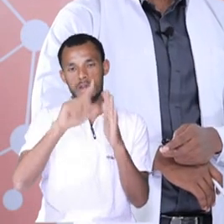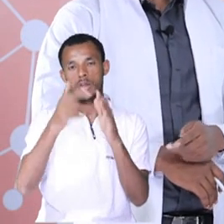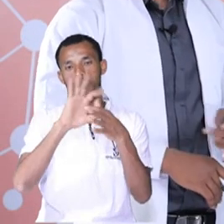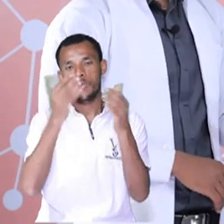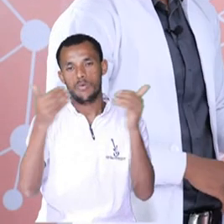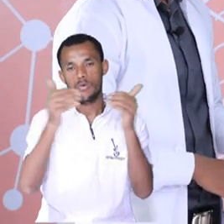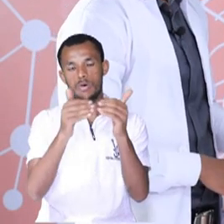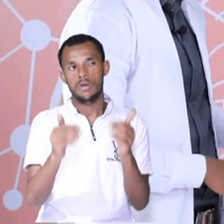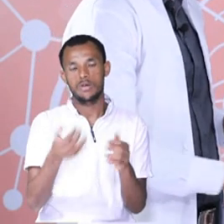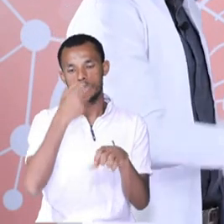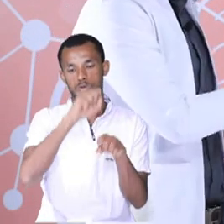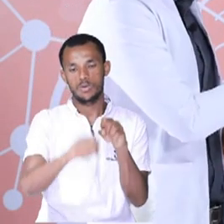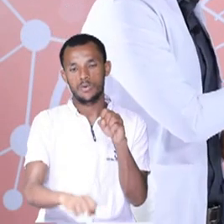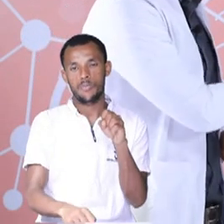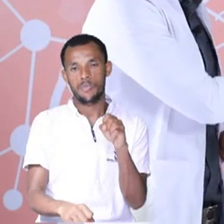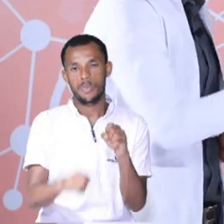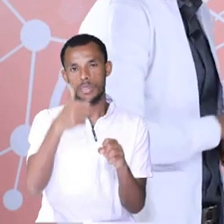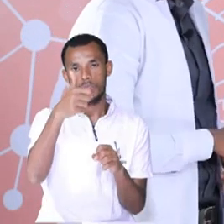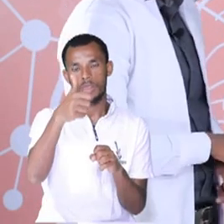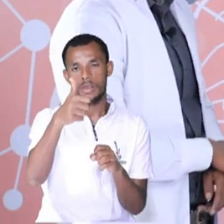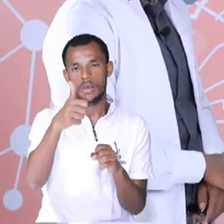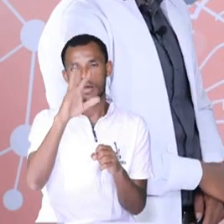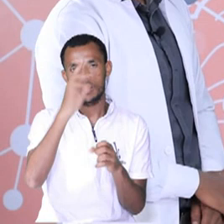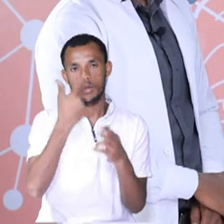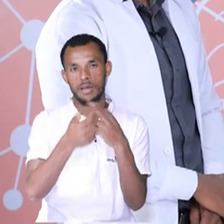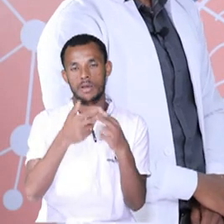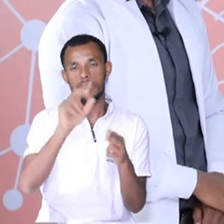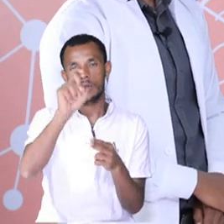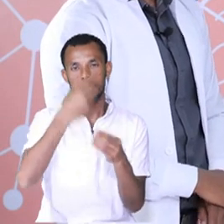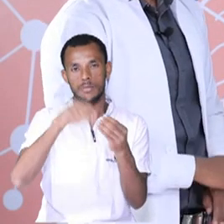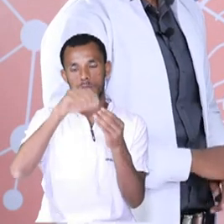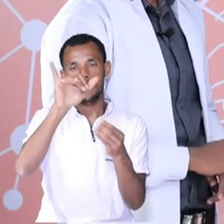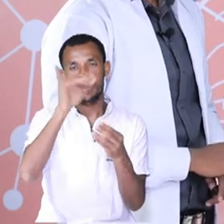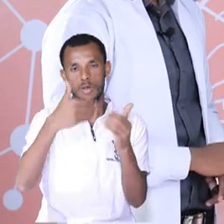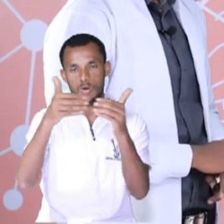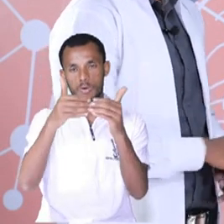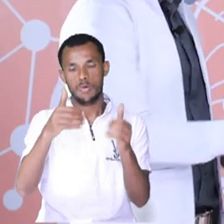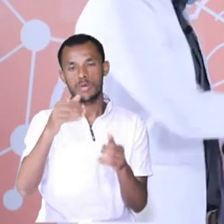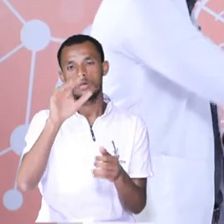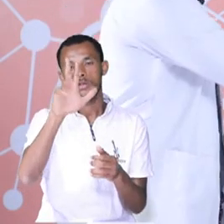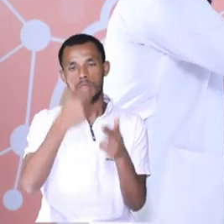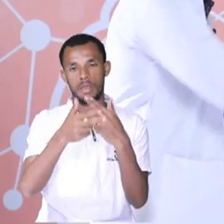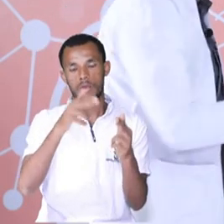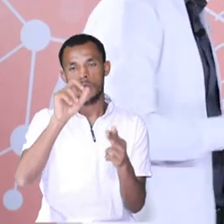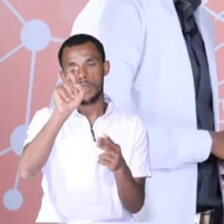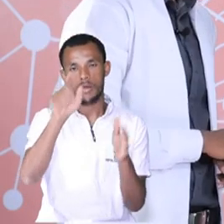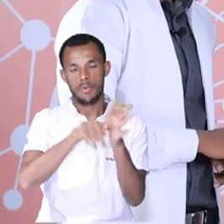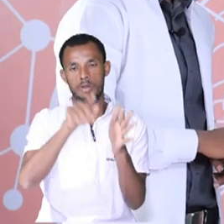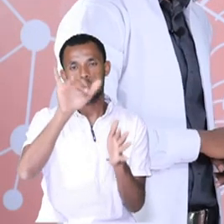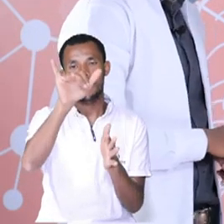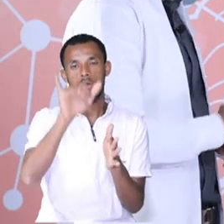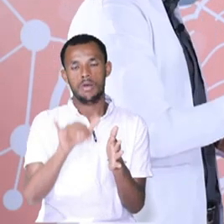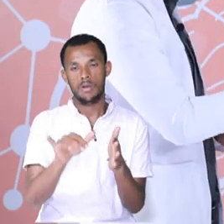equation. So, a, 6 times x plus y is equal to 3 times x minus